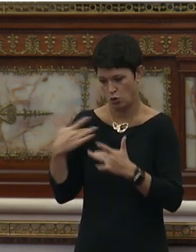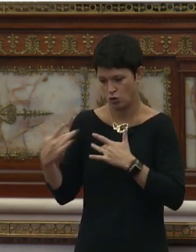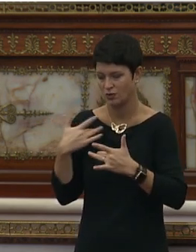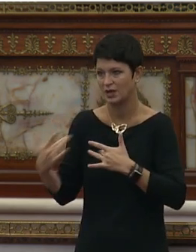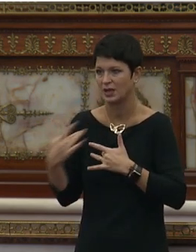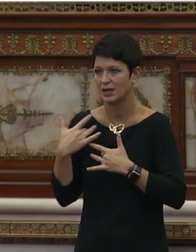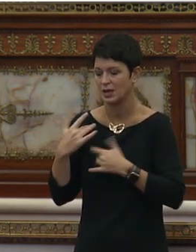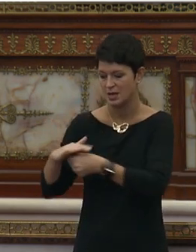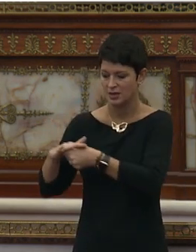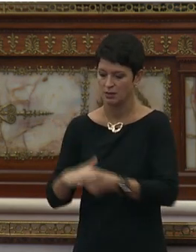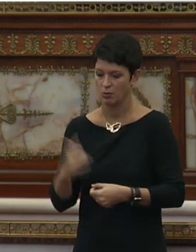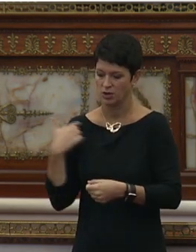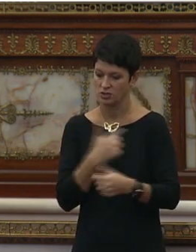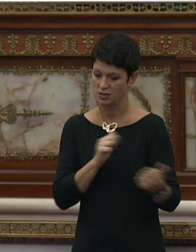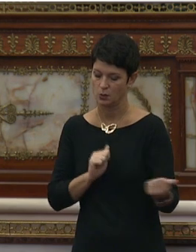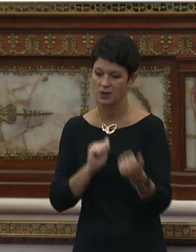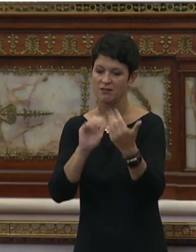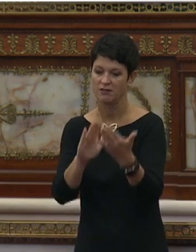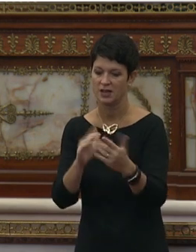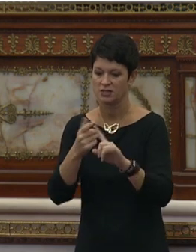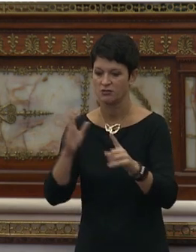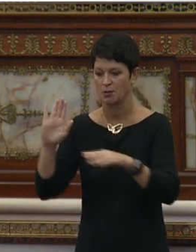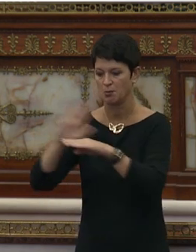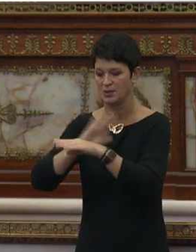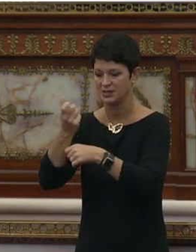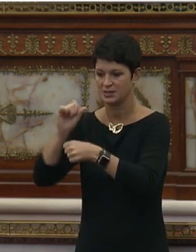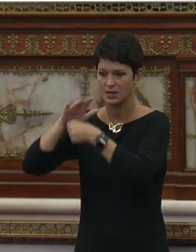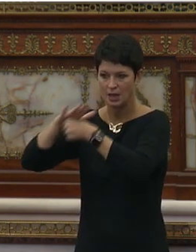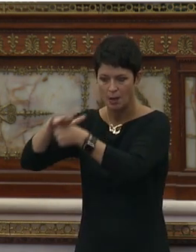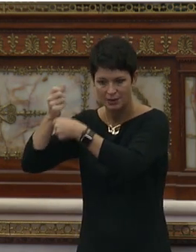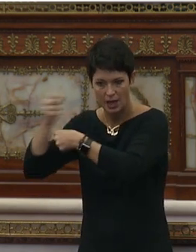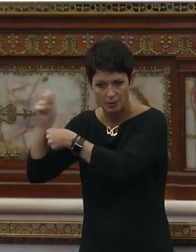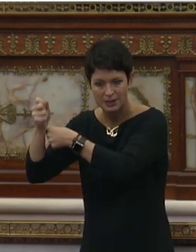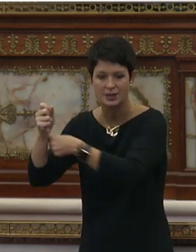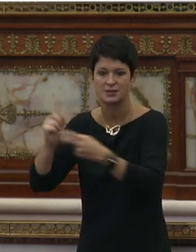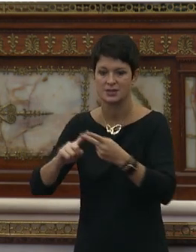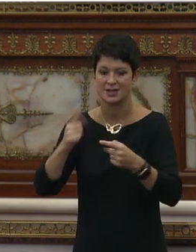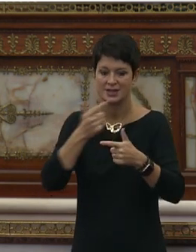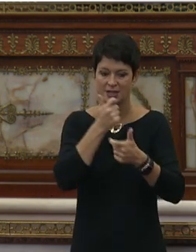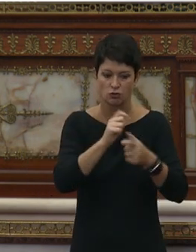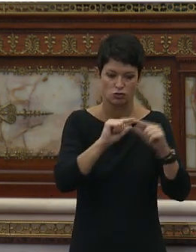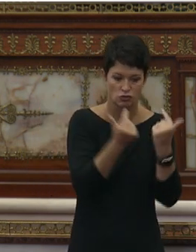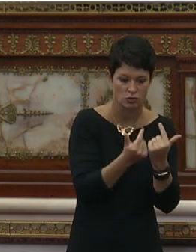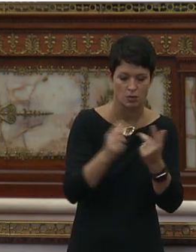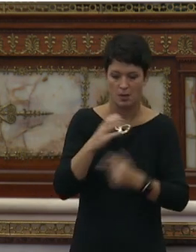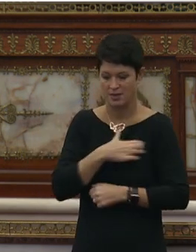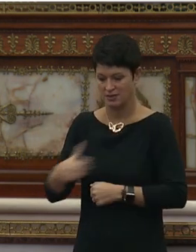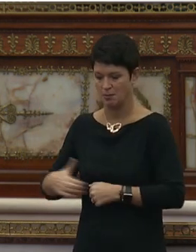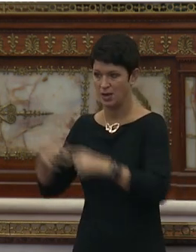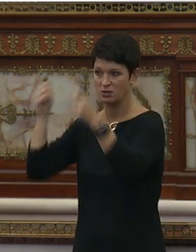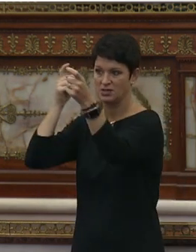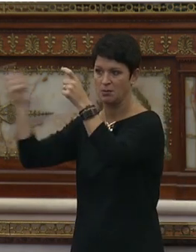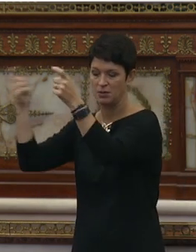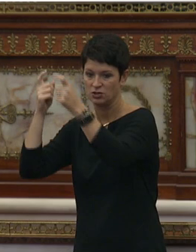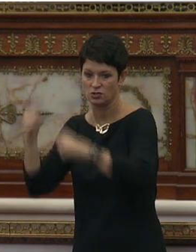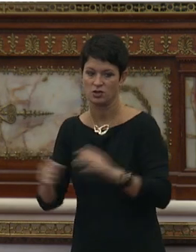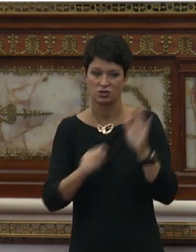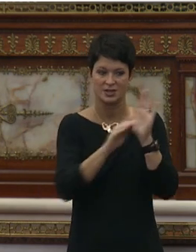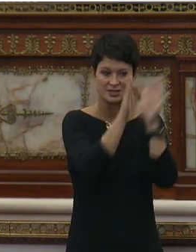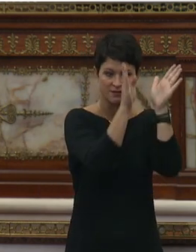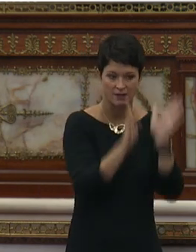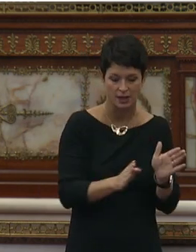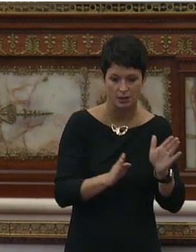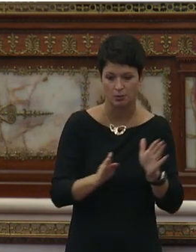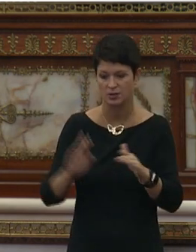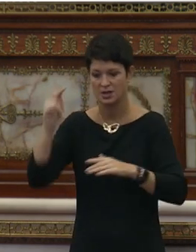that the pressures we face from corporate lobbyists, from issue-based groups, from the mayor's administration, from developers,